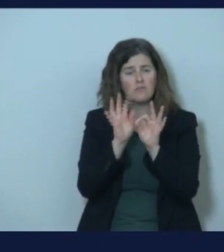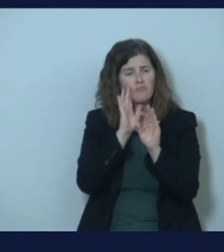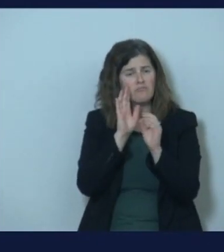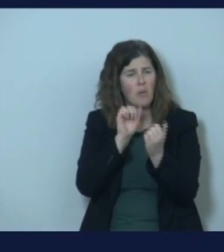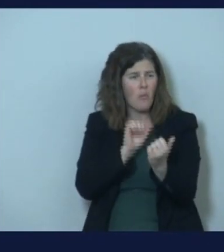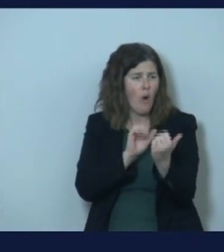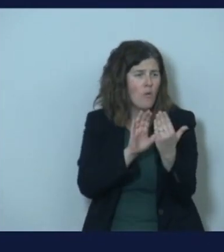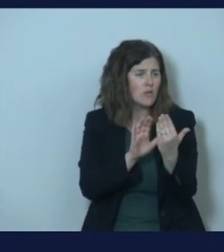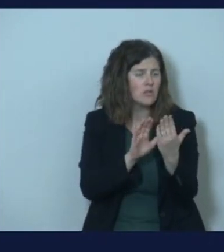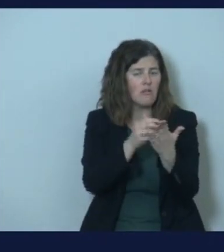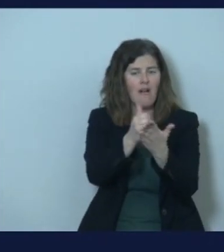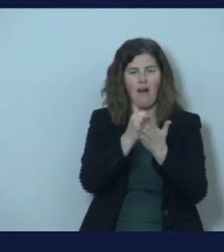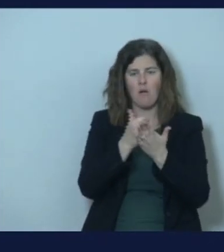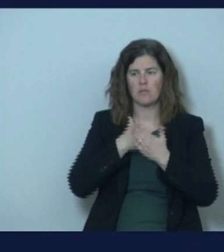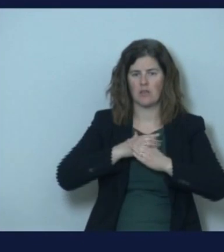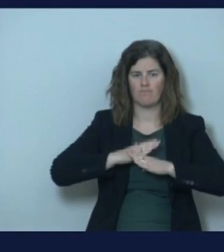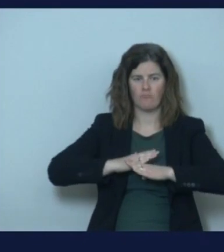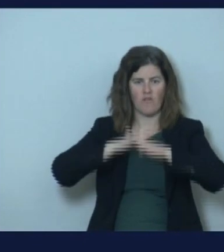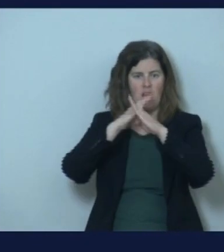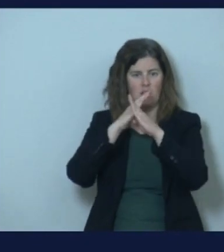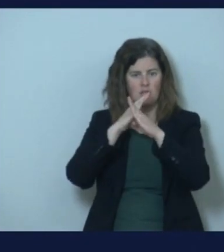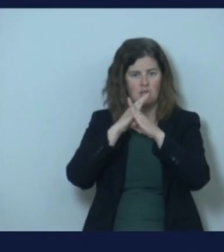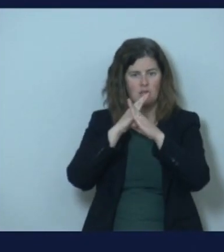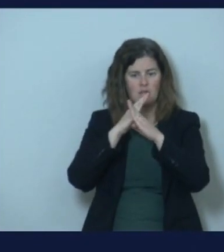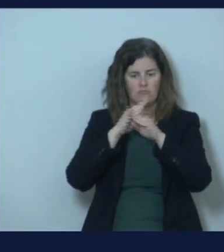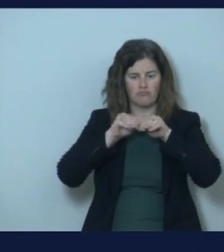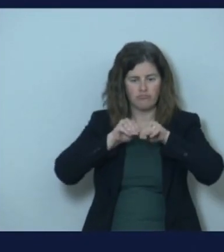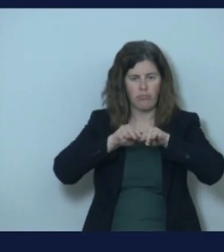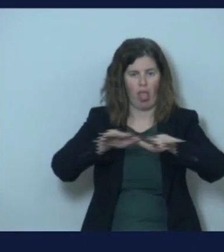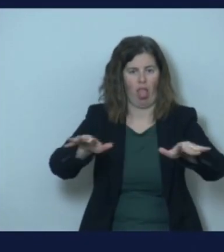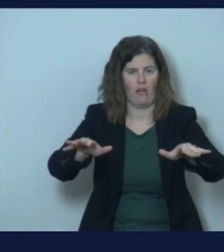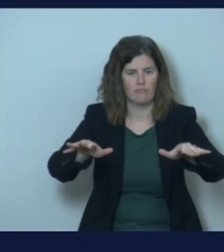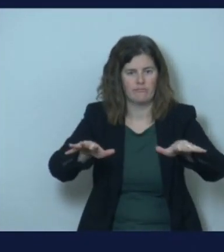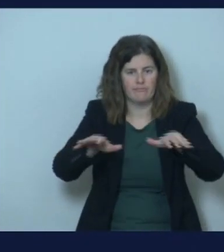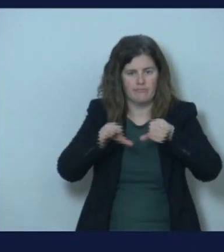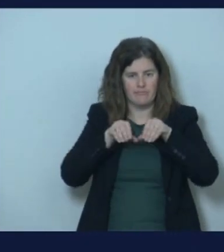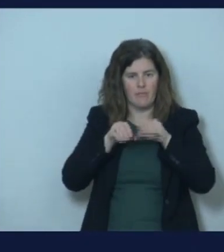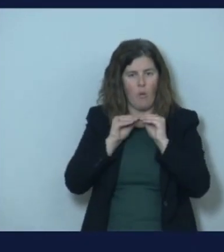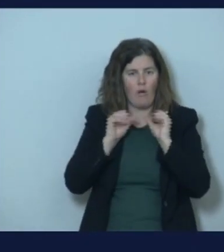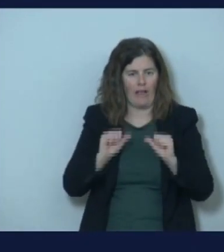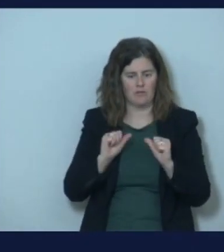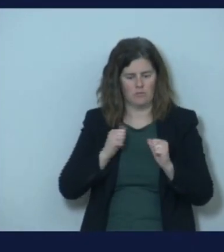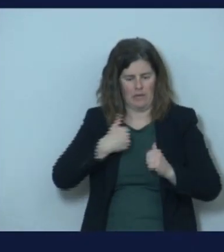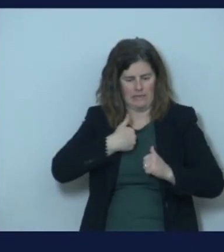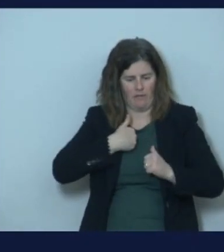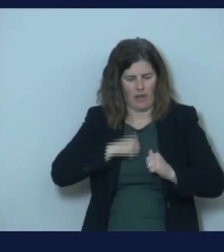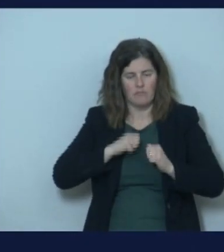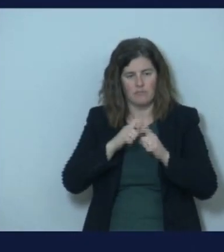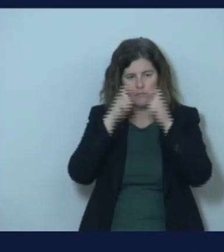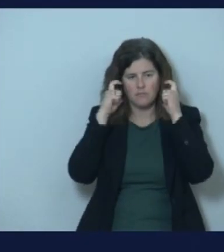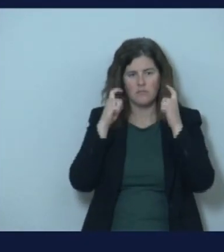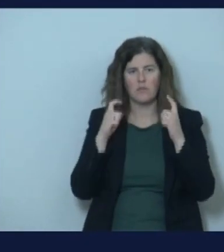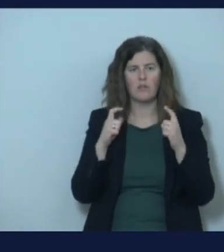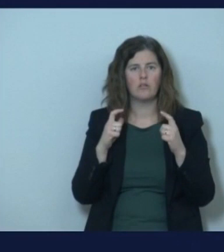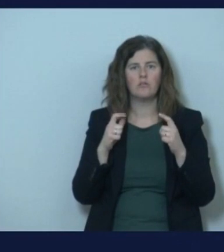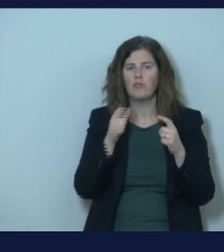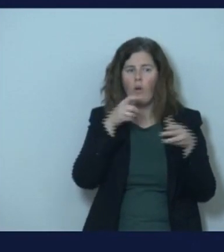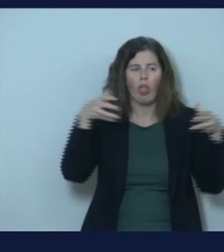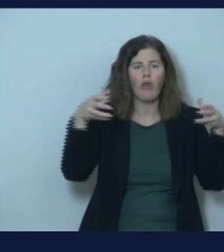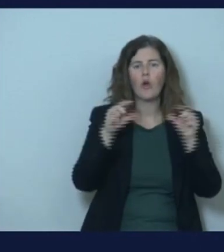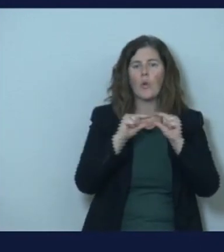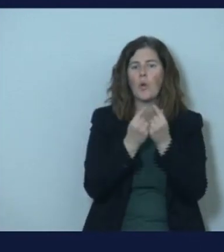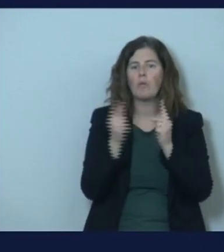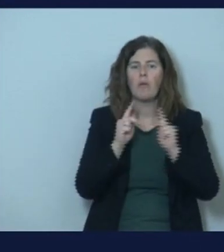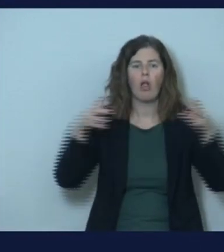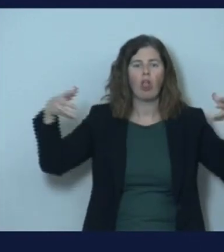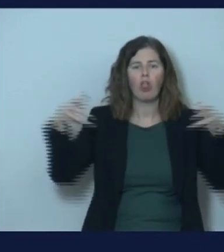that allows us to prevent spread by doing our part. Don't congregate in groups.